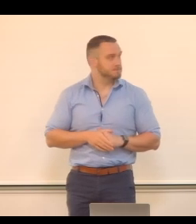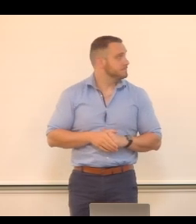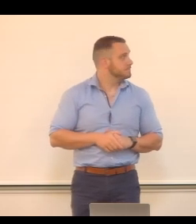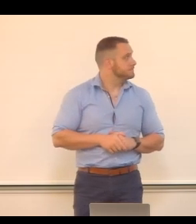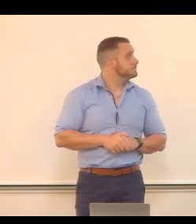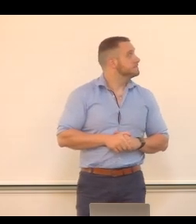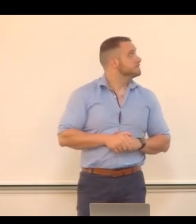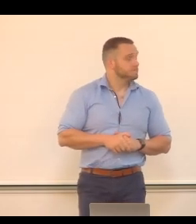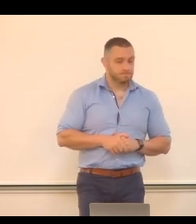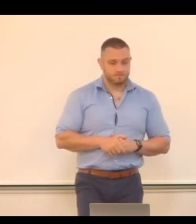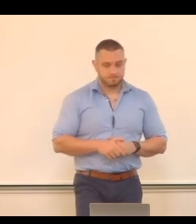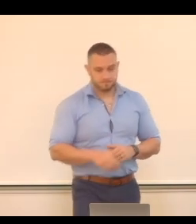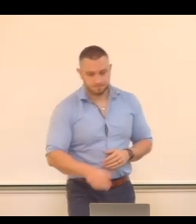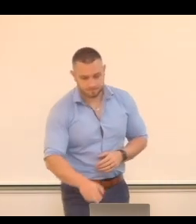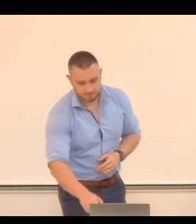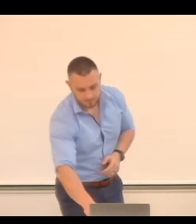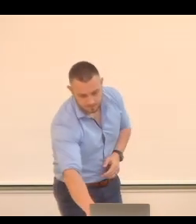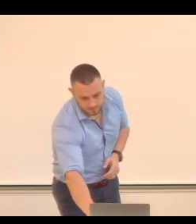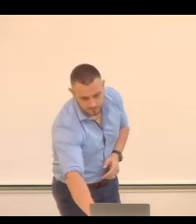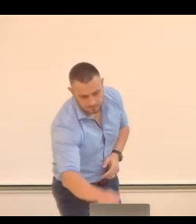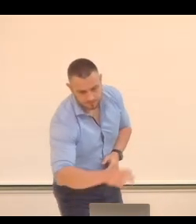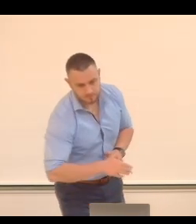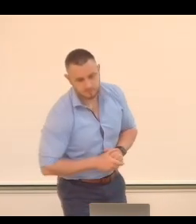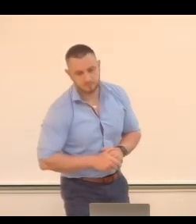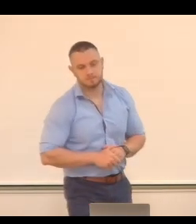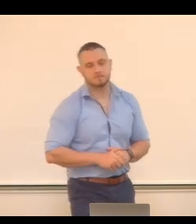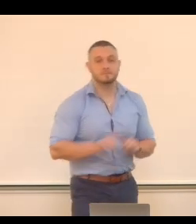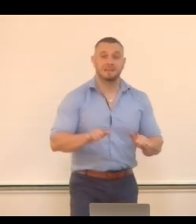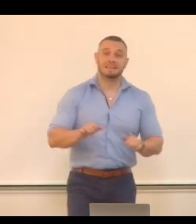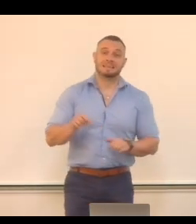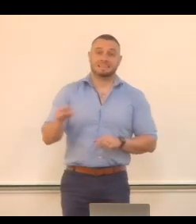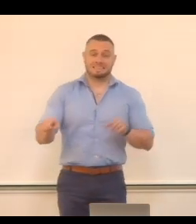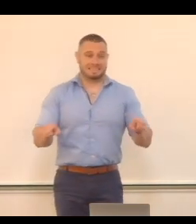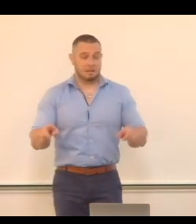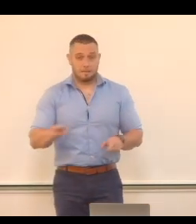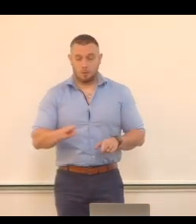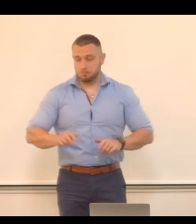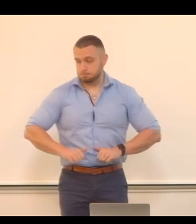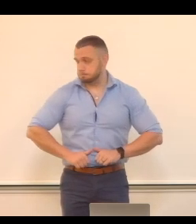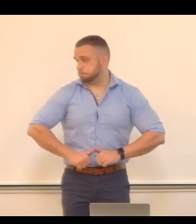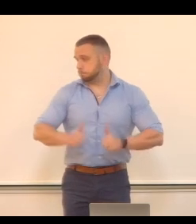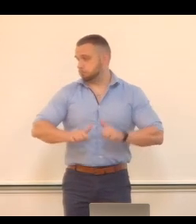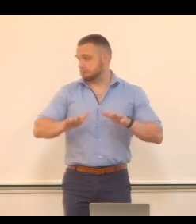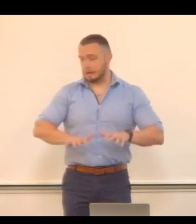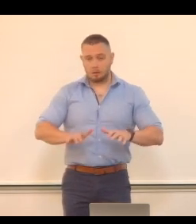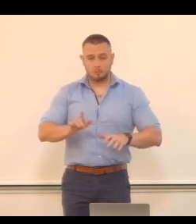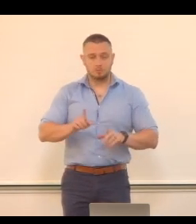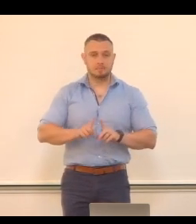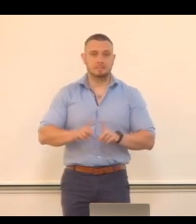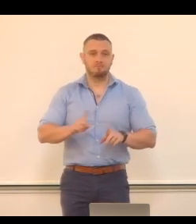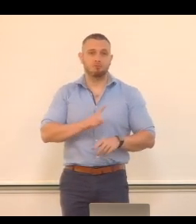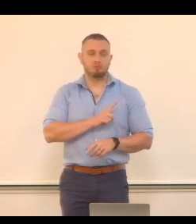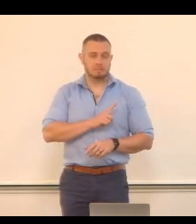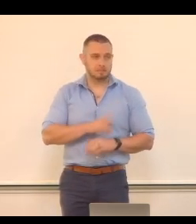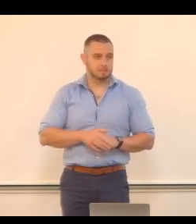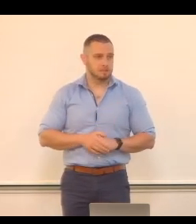So yeah, conclusion, I think just restating, these are both awesome analogs just for different reasons.